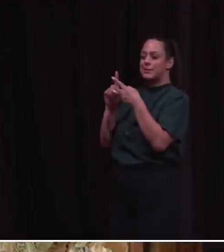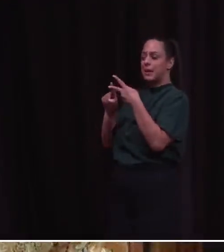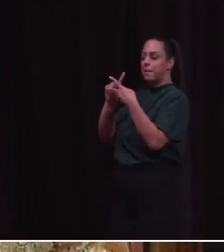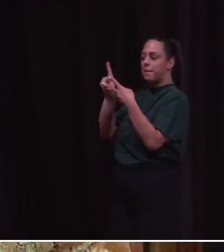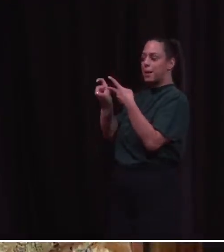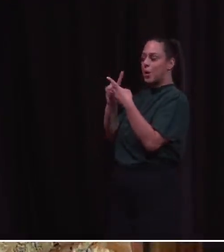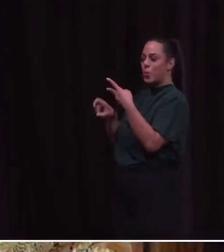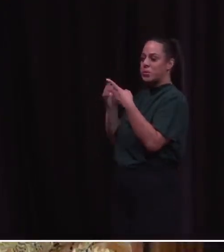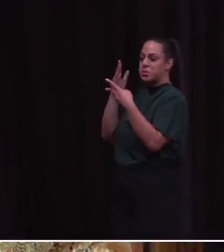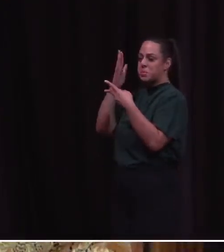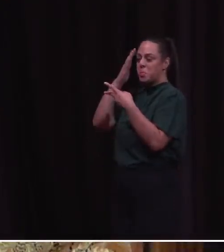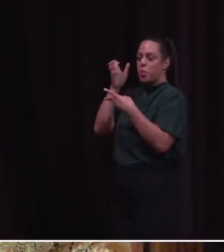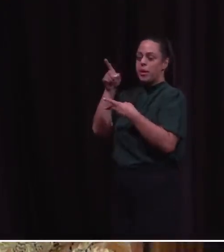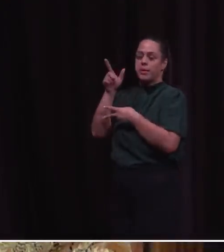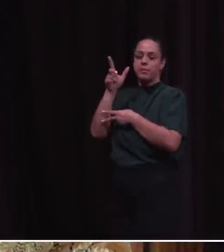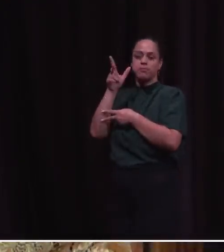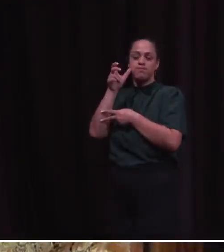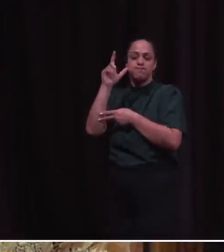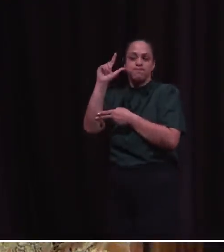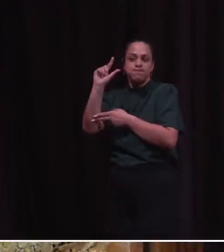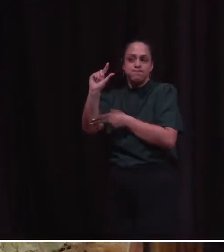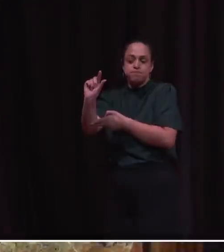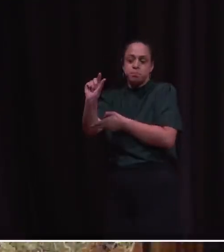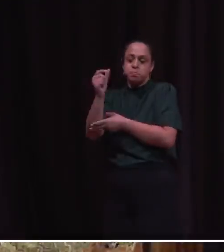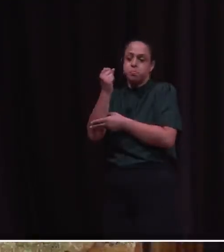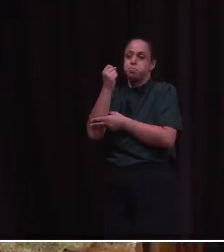aquí muy bien. Gracias.